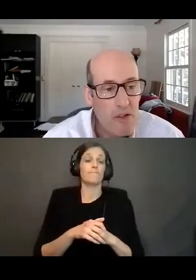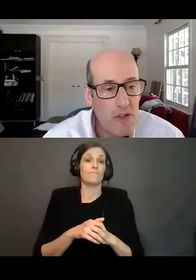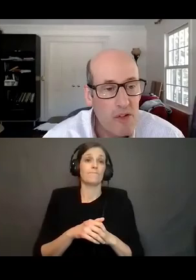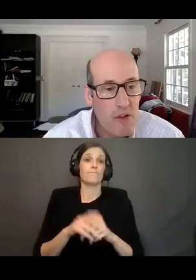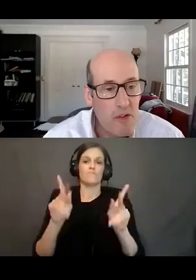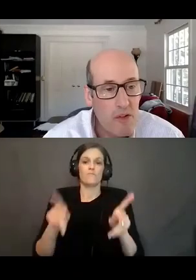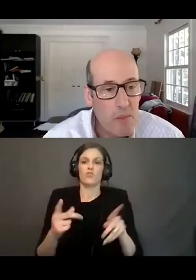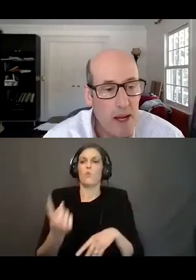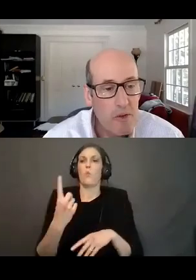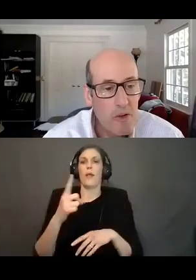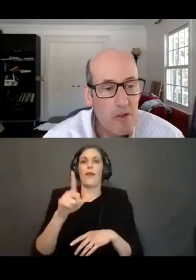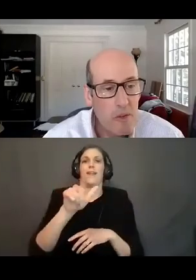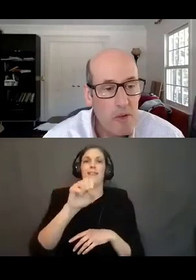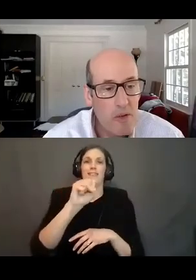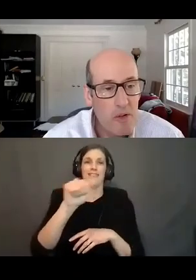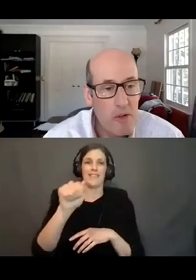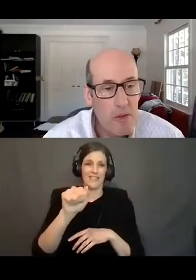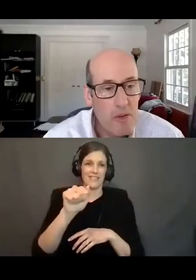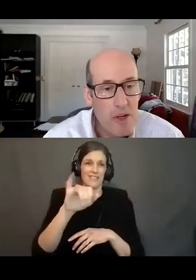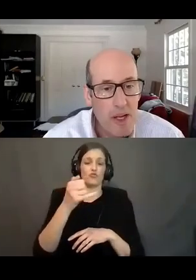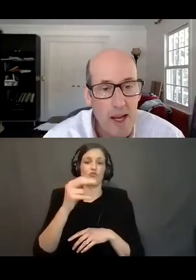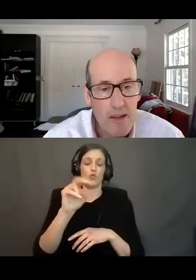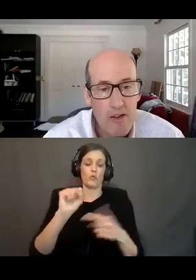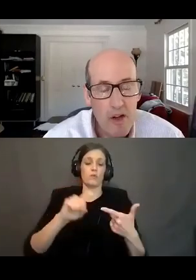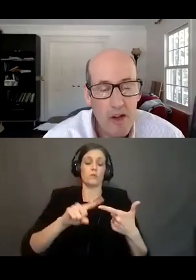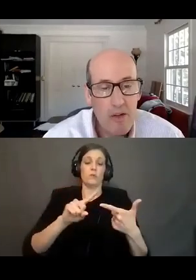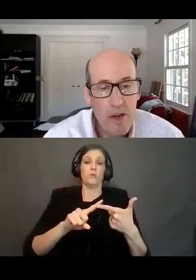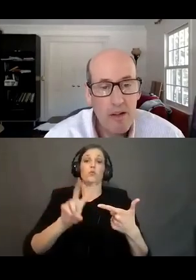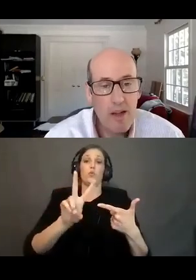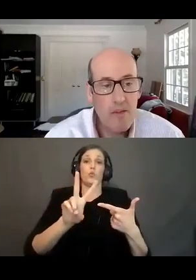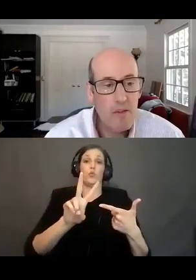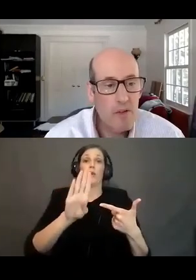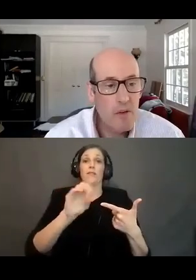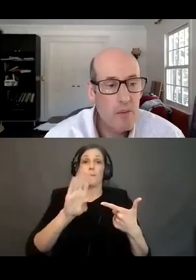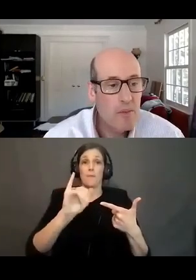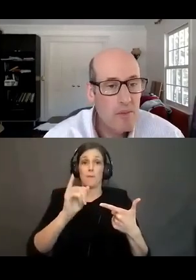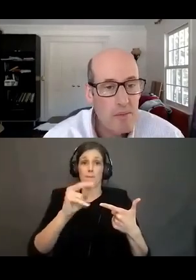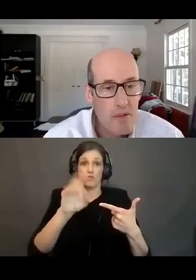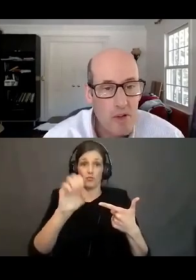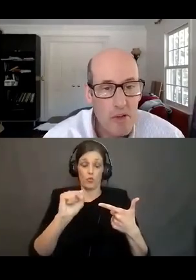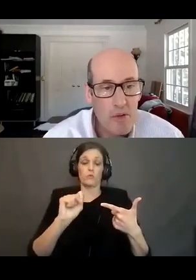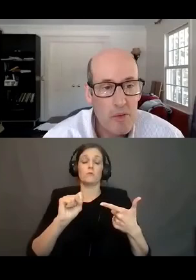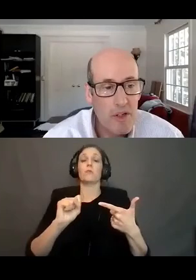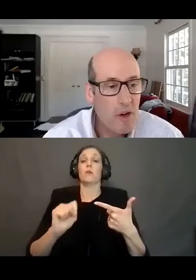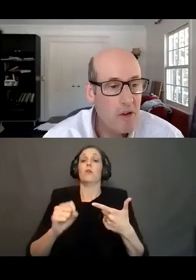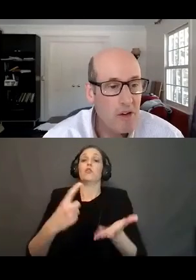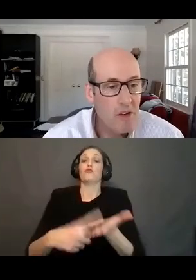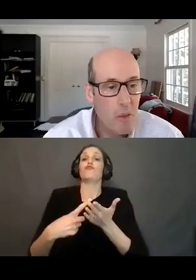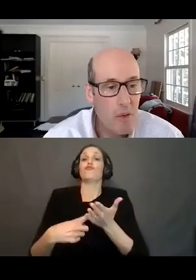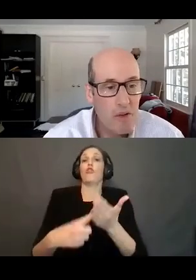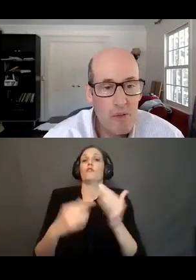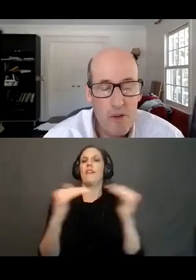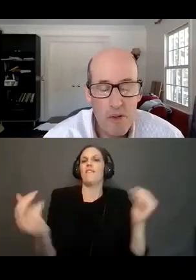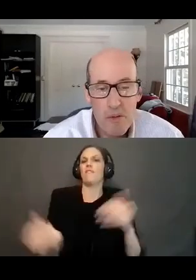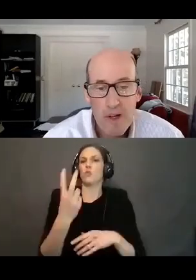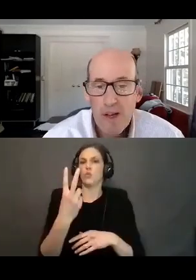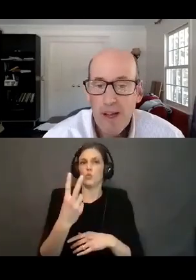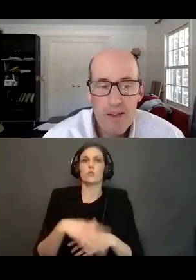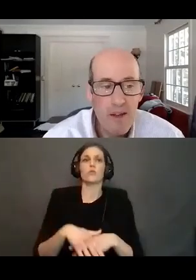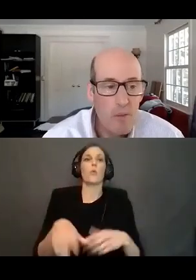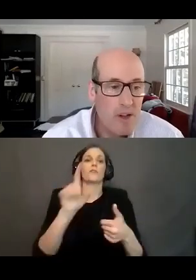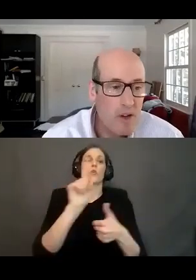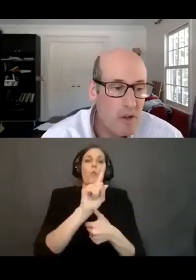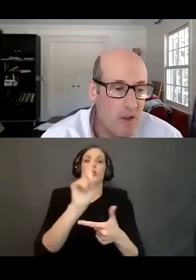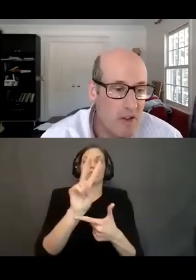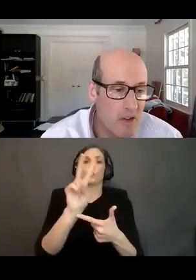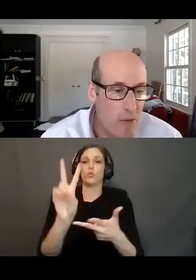is Lisa Jones, Bob Jones is person two, and they talked at a level of 2. So this we get coded as a 1, 2, 2, and